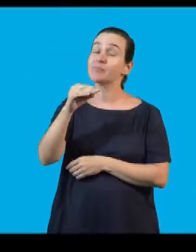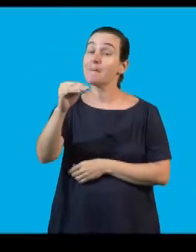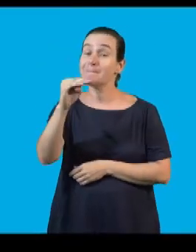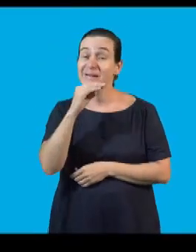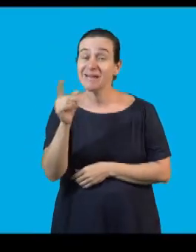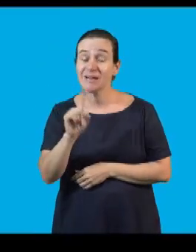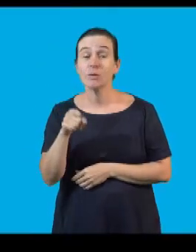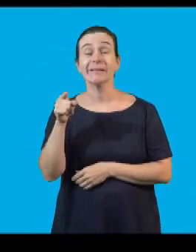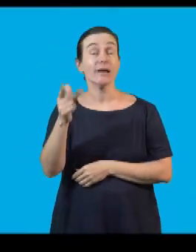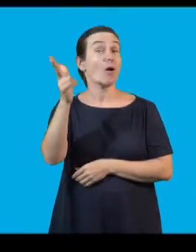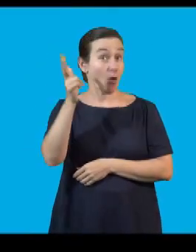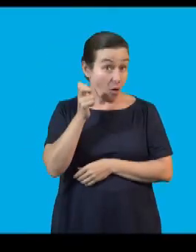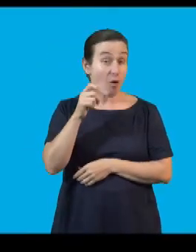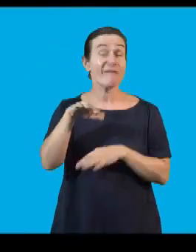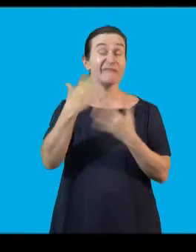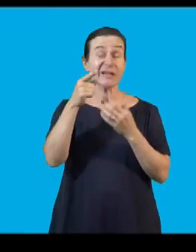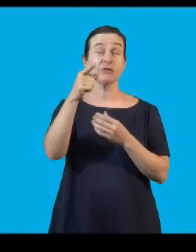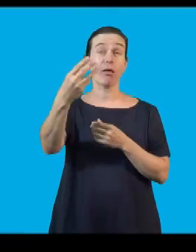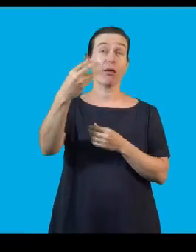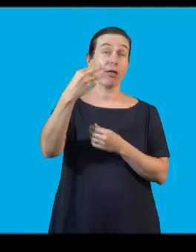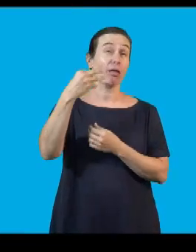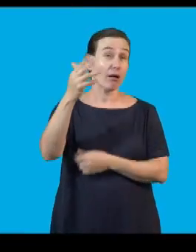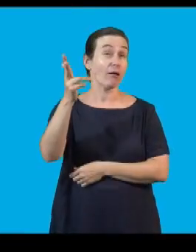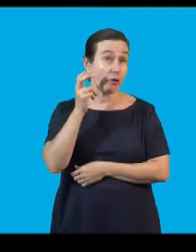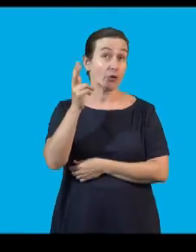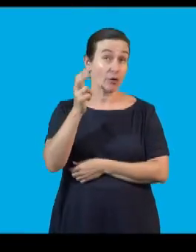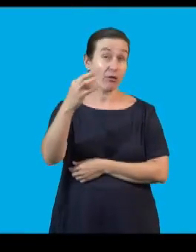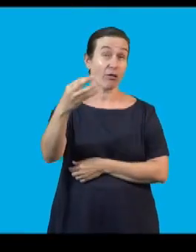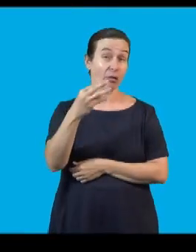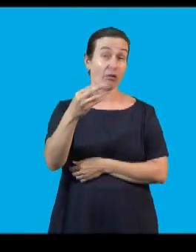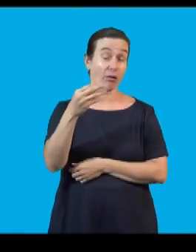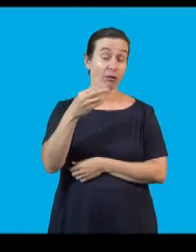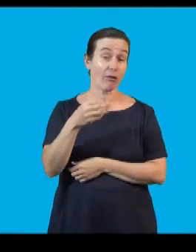means that he's heard all the arguments